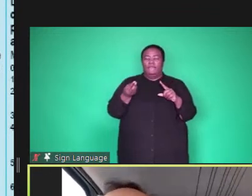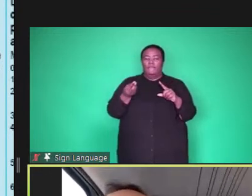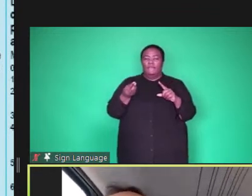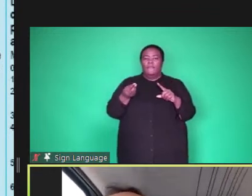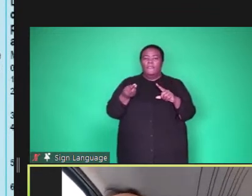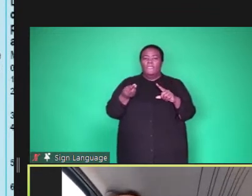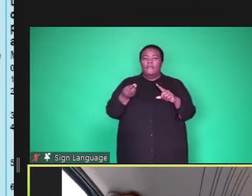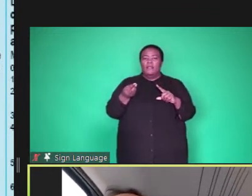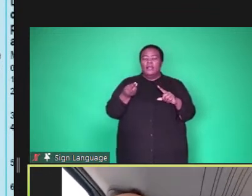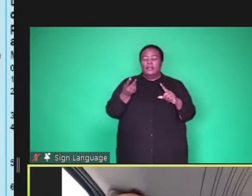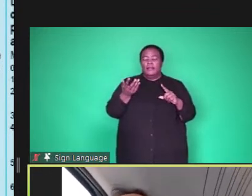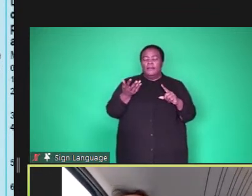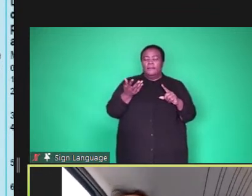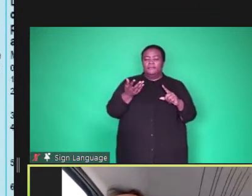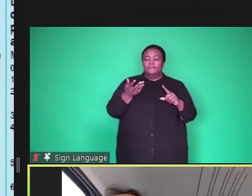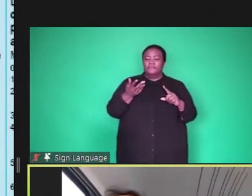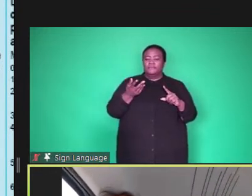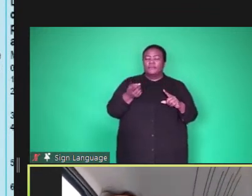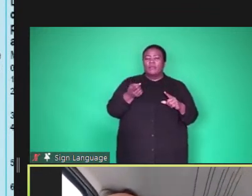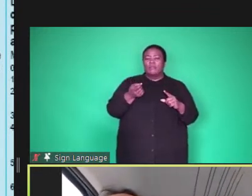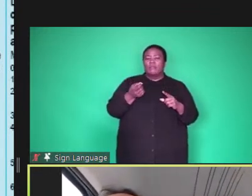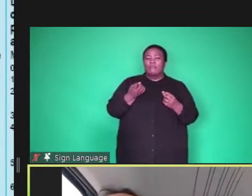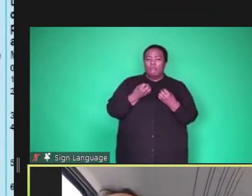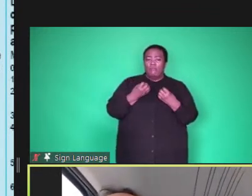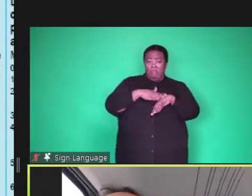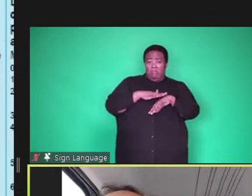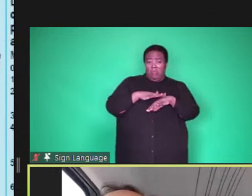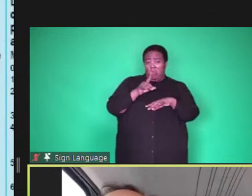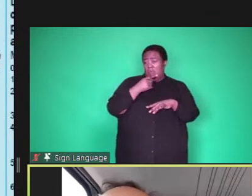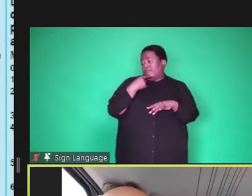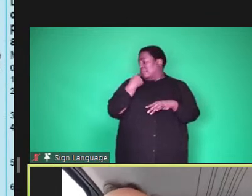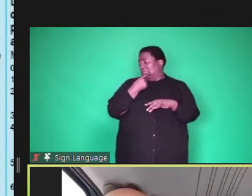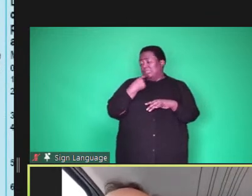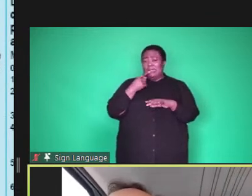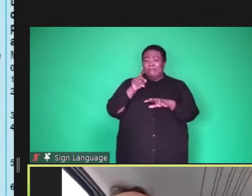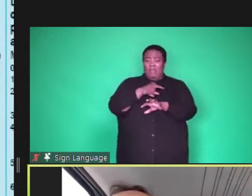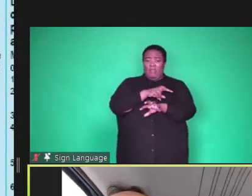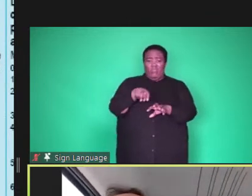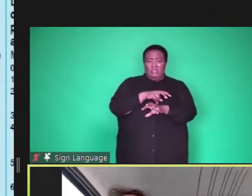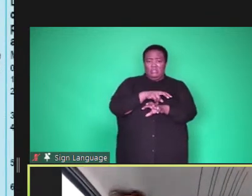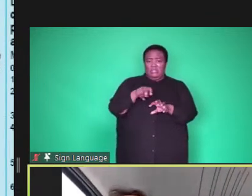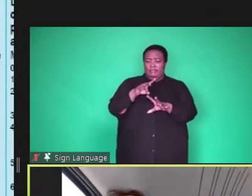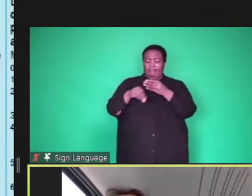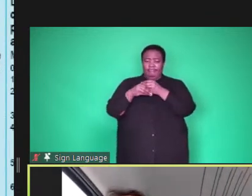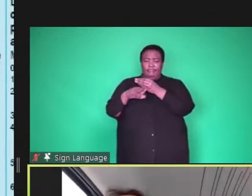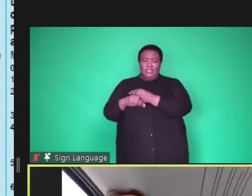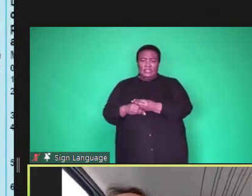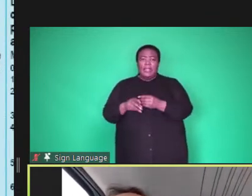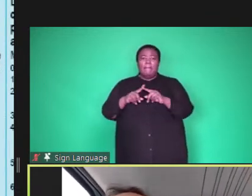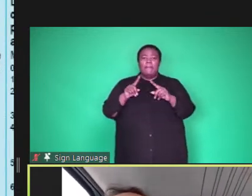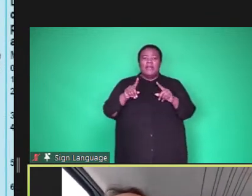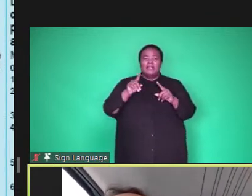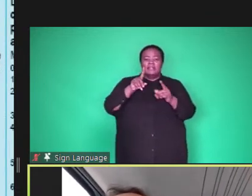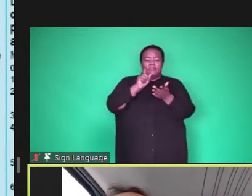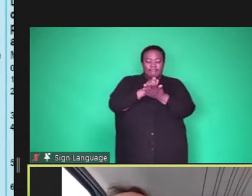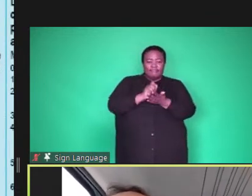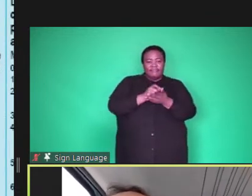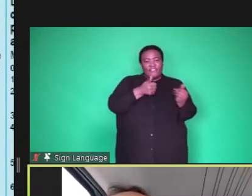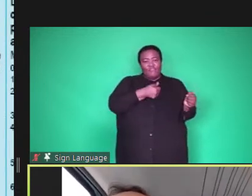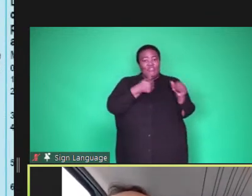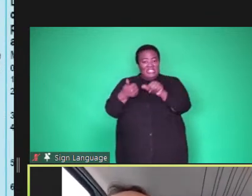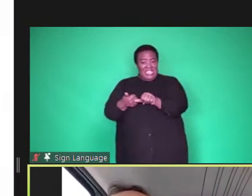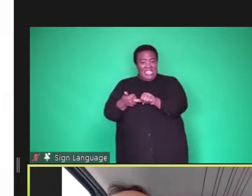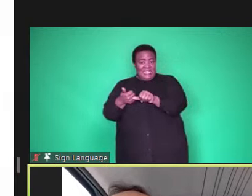recent migrations, and also it doesn't capture return migrations. Okay, next